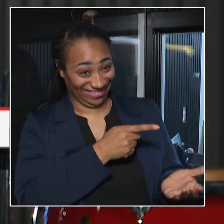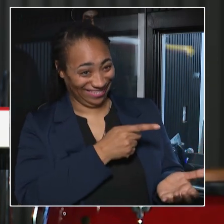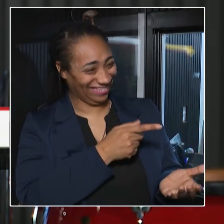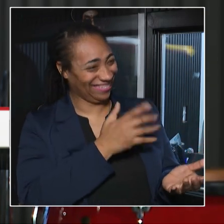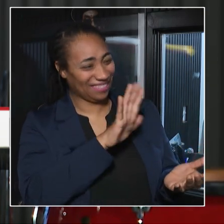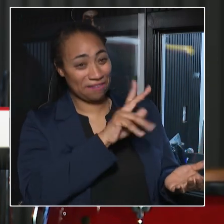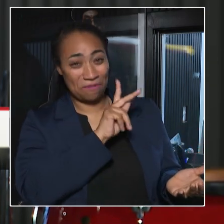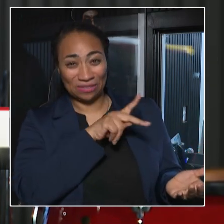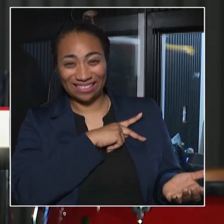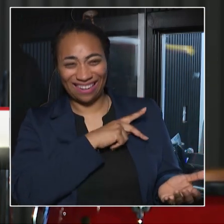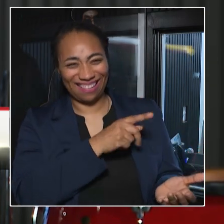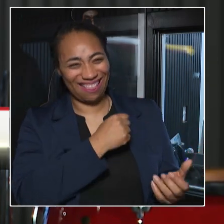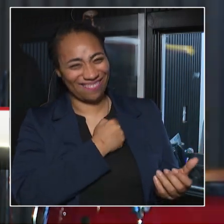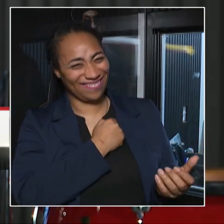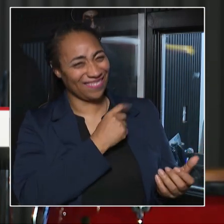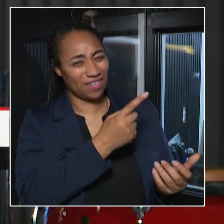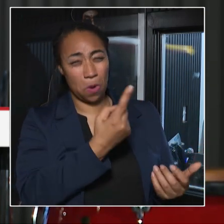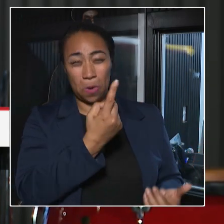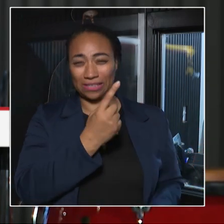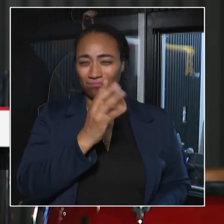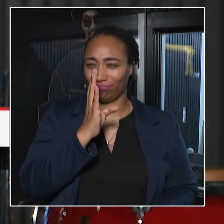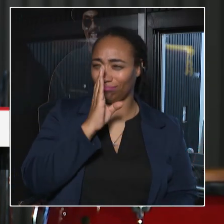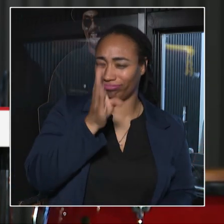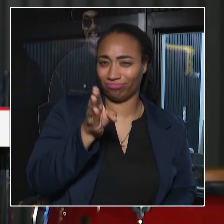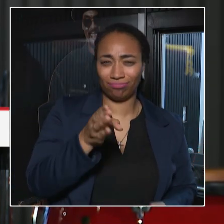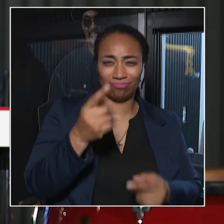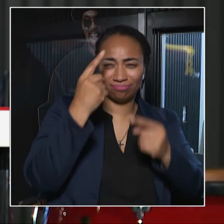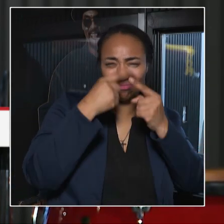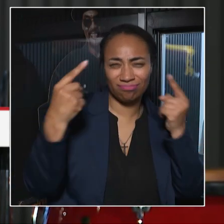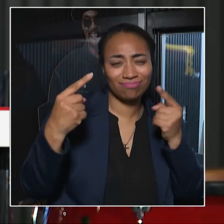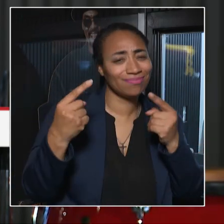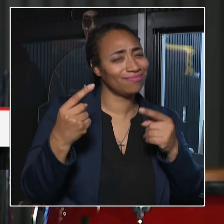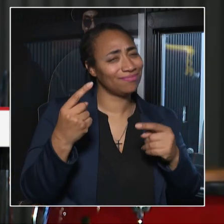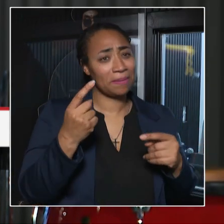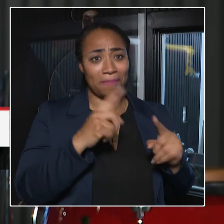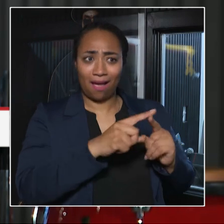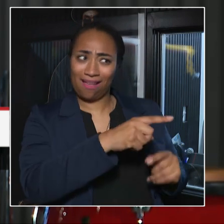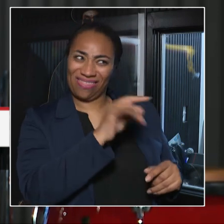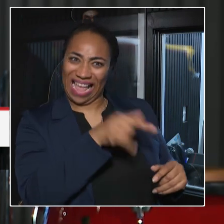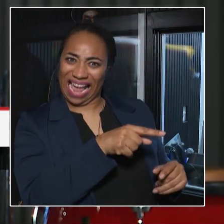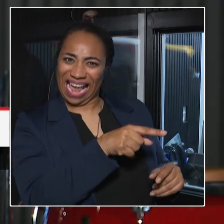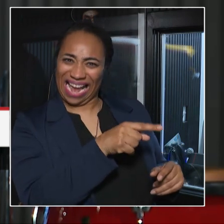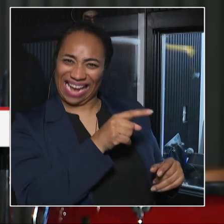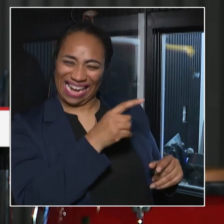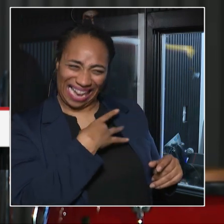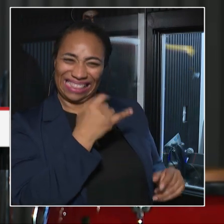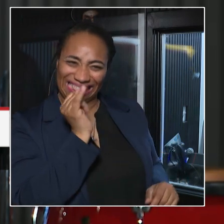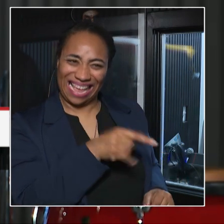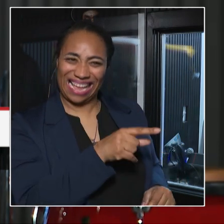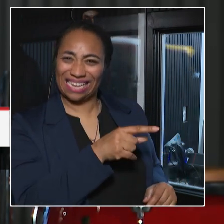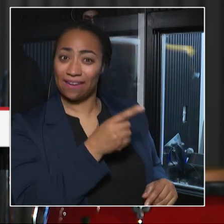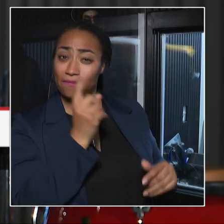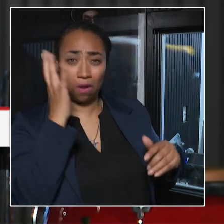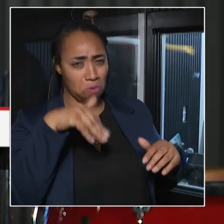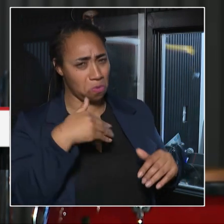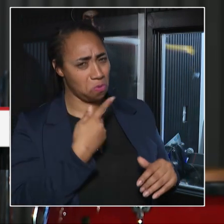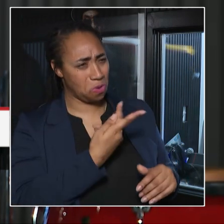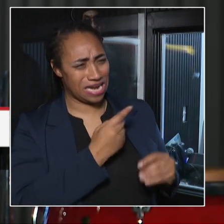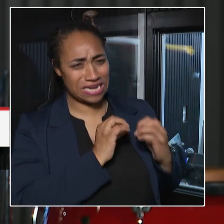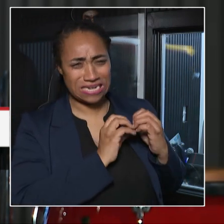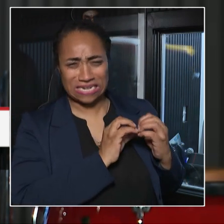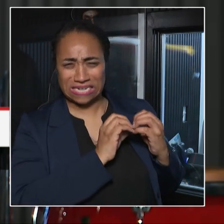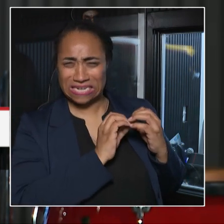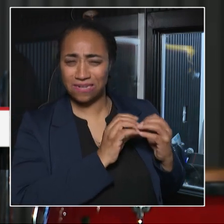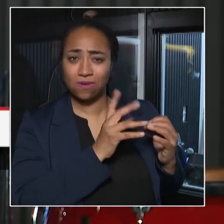you, and the love and your passion. And when you work together, friction makes diamonds when love is in place. The problem with this world, we can't love each other